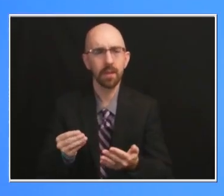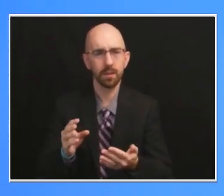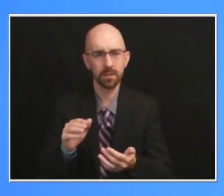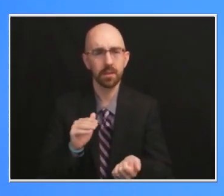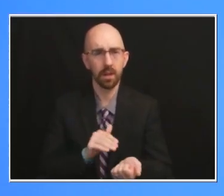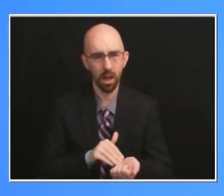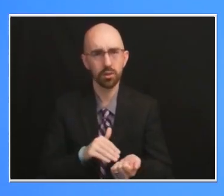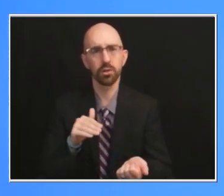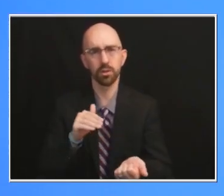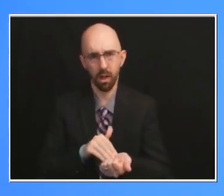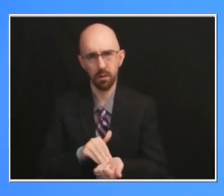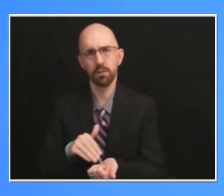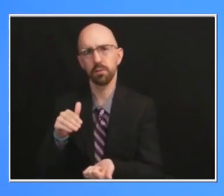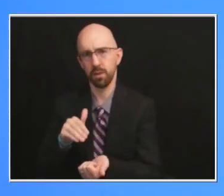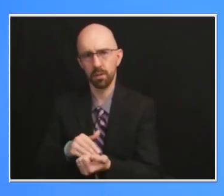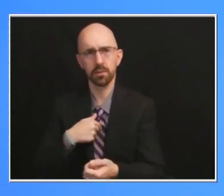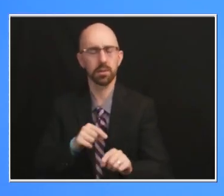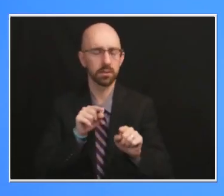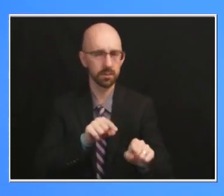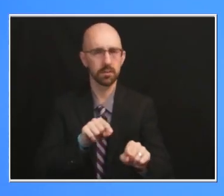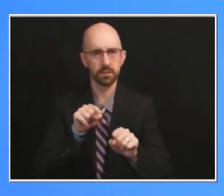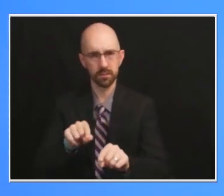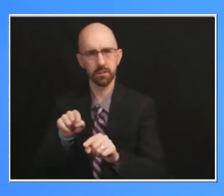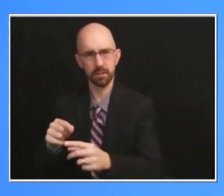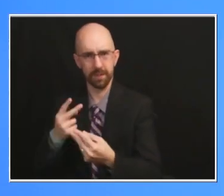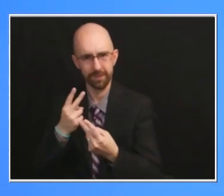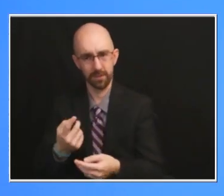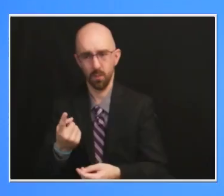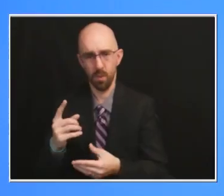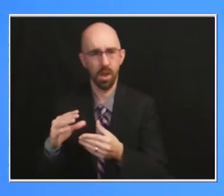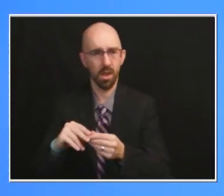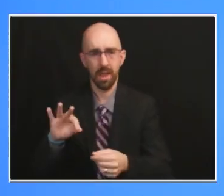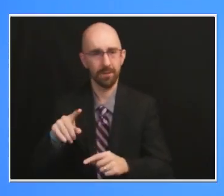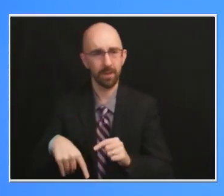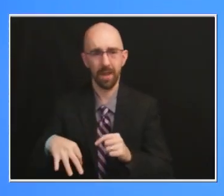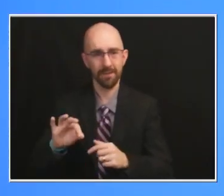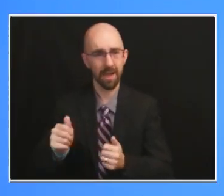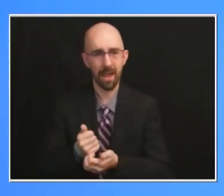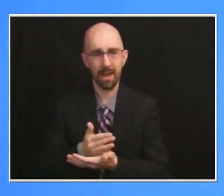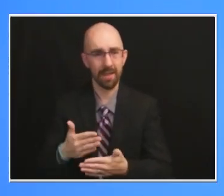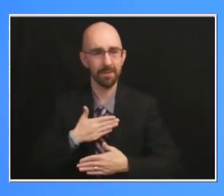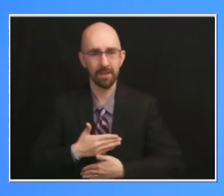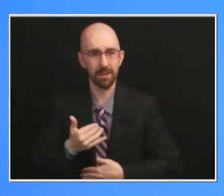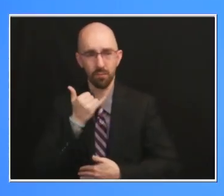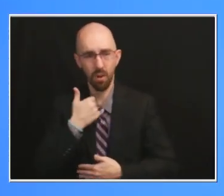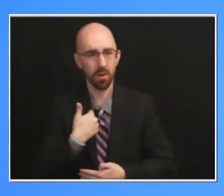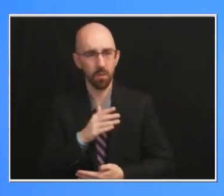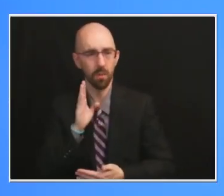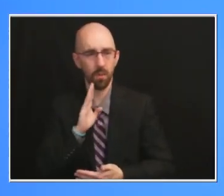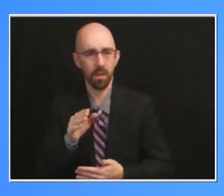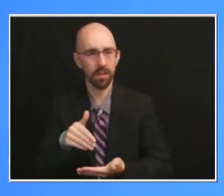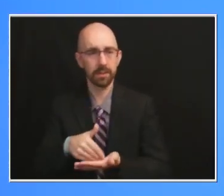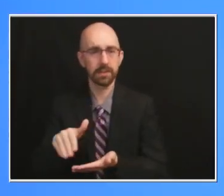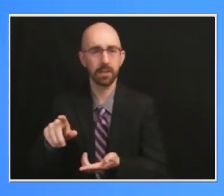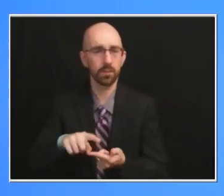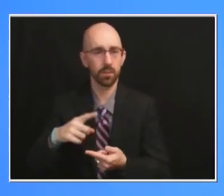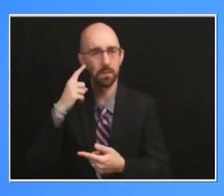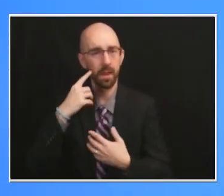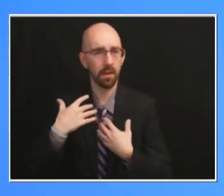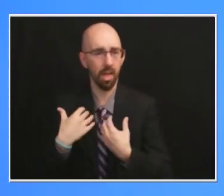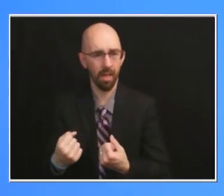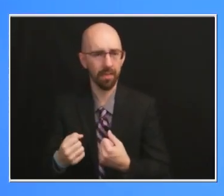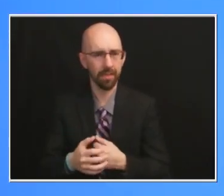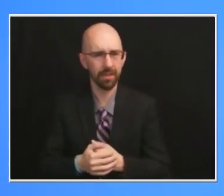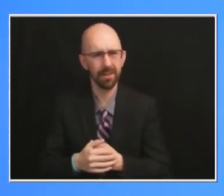doctor after doctor, and I even had one tell me, if we can't find anything physically wrong with you, we're gonna send you to mental health. Oh my gosh.